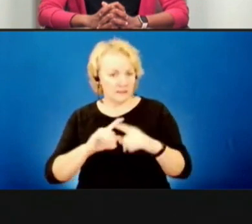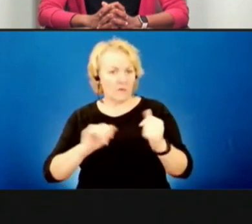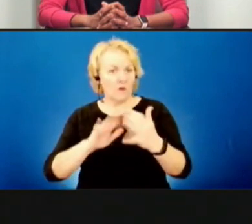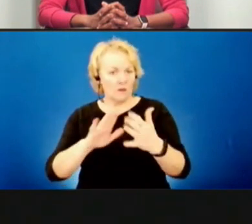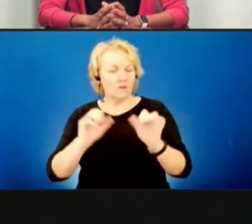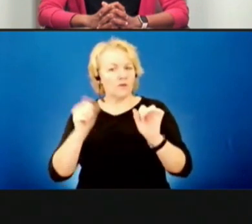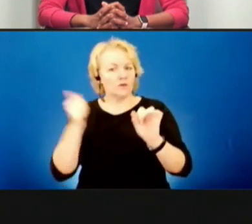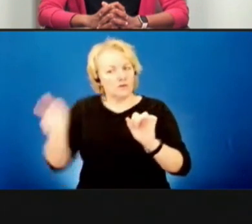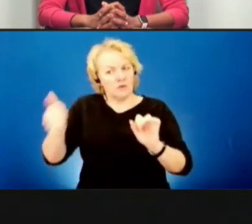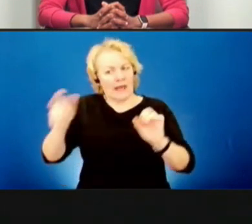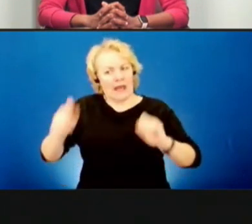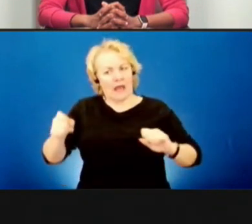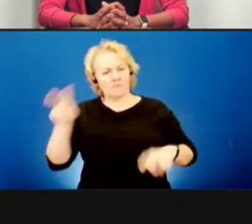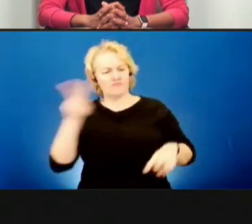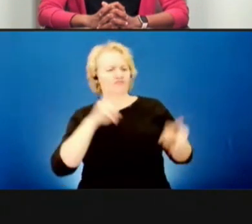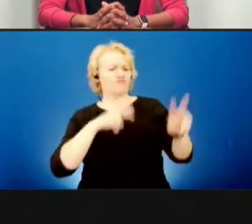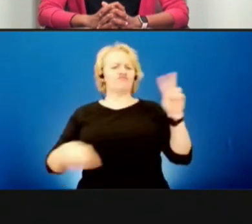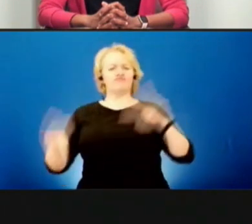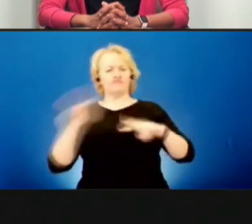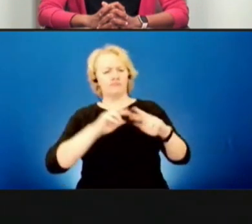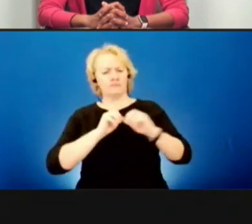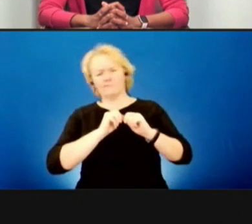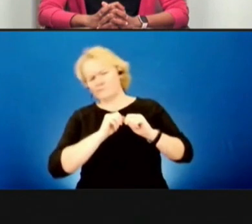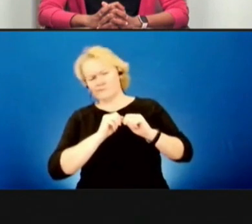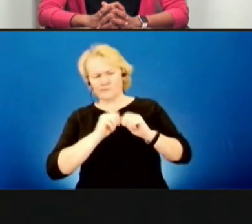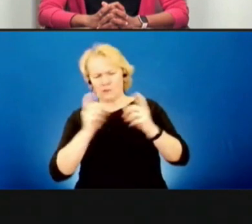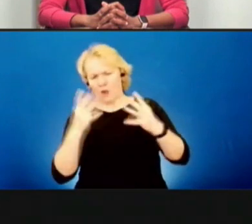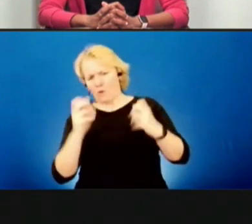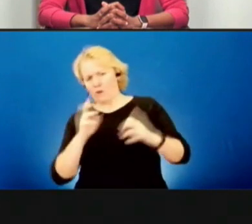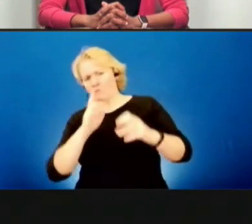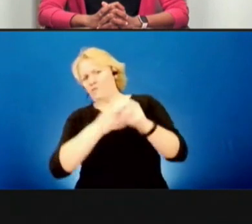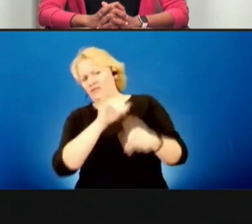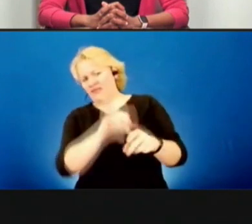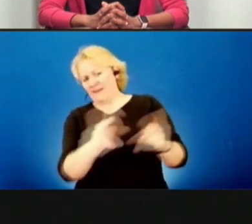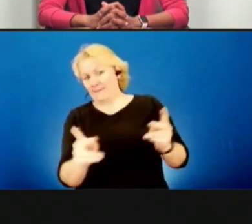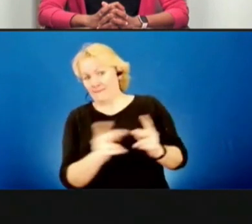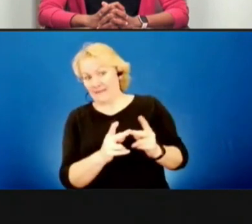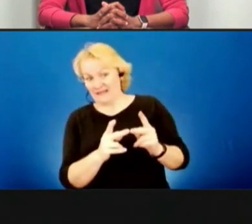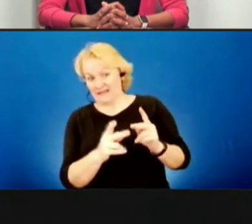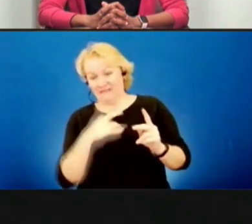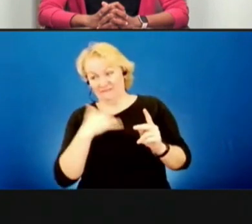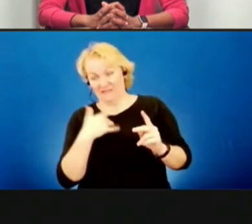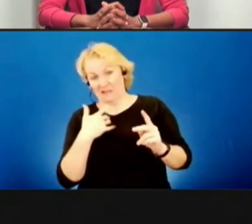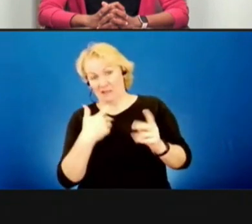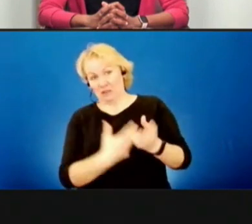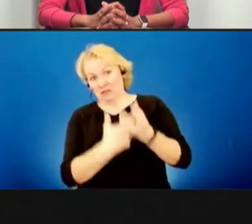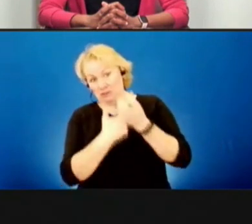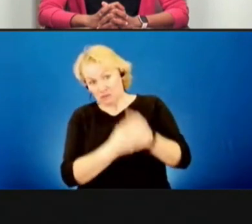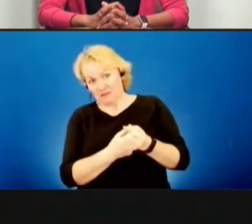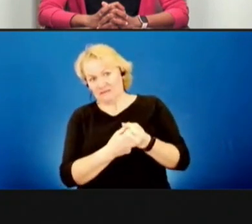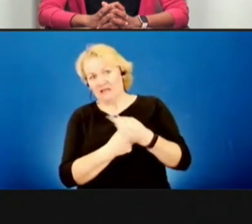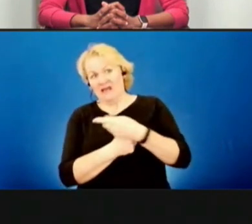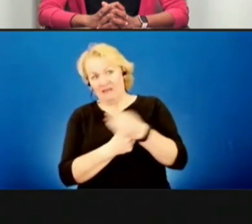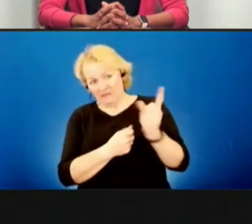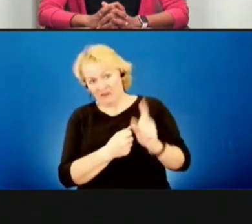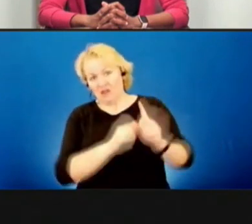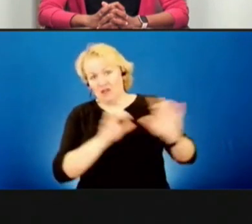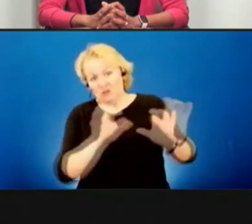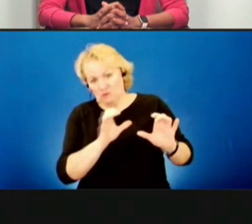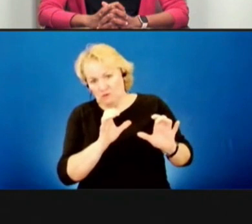assess whether or not you're in a place where they're taking heed of what is